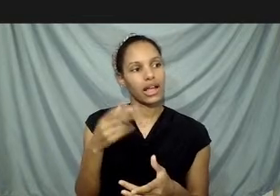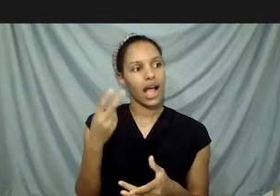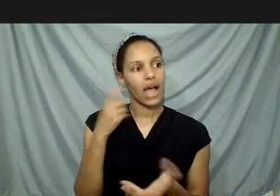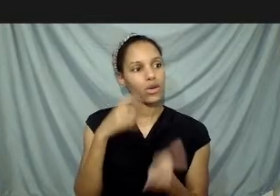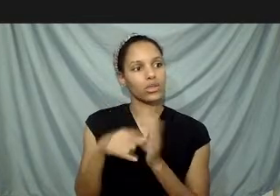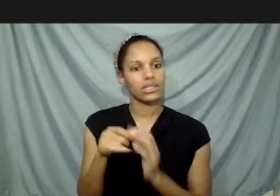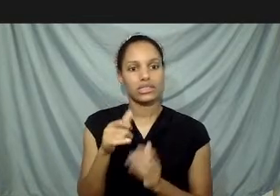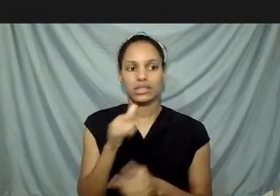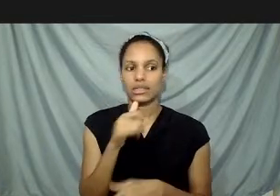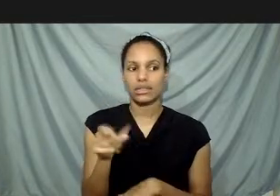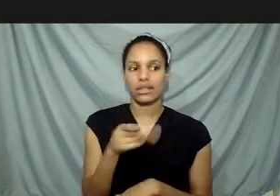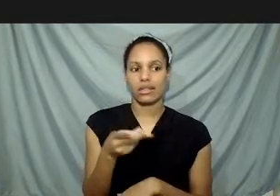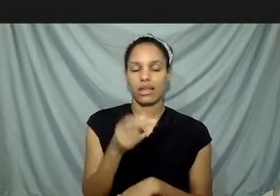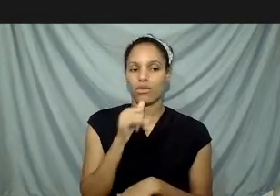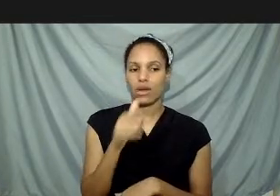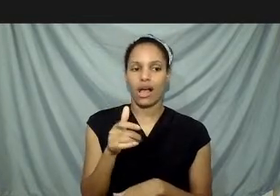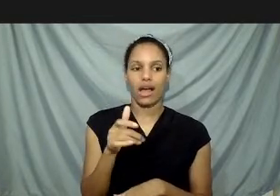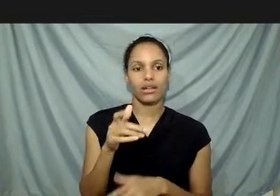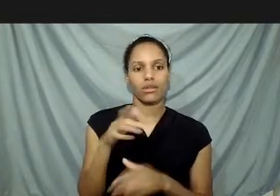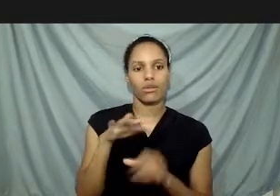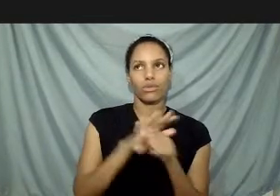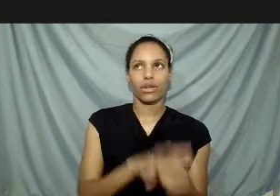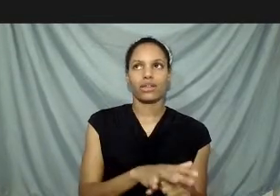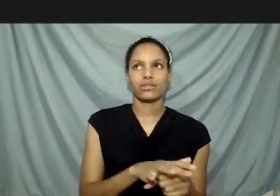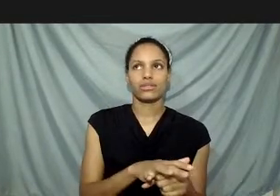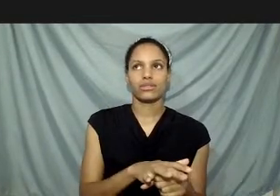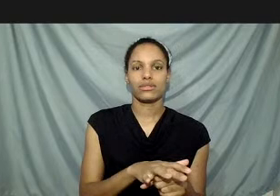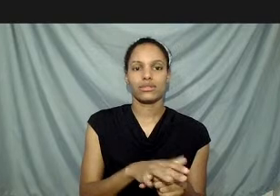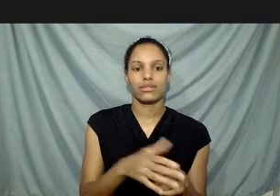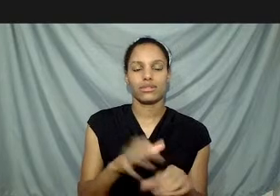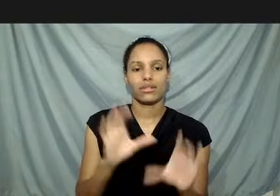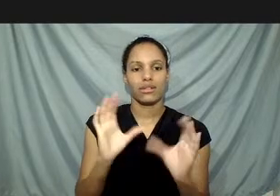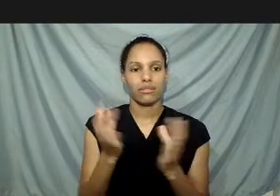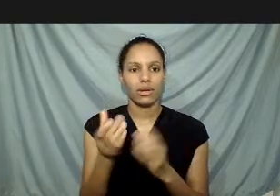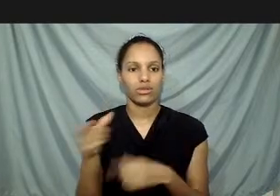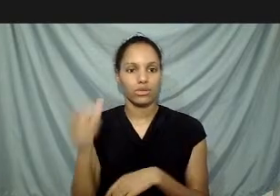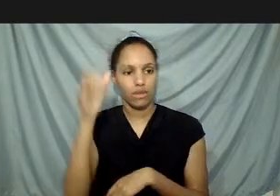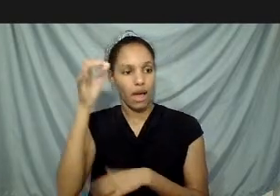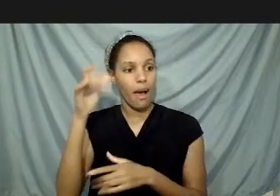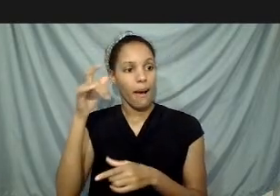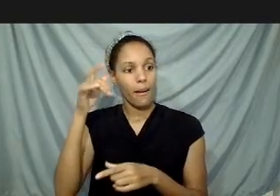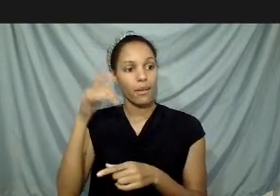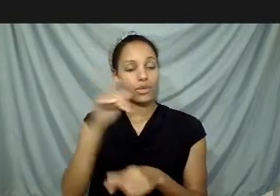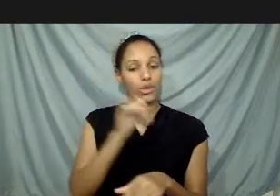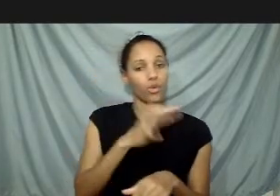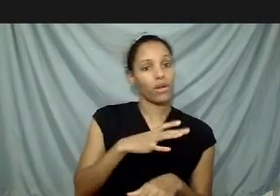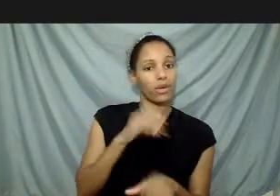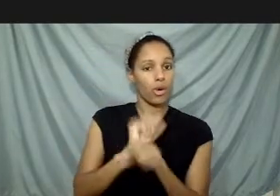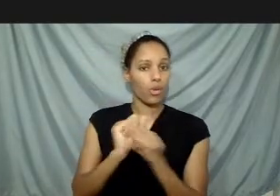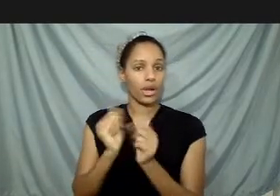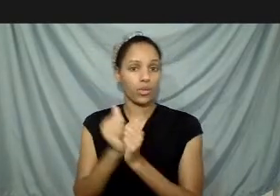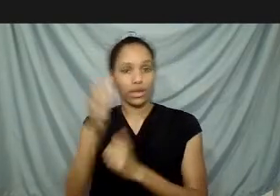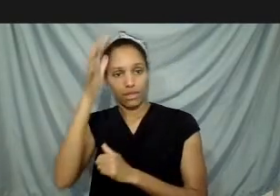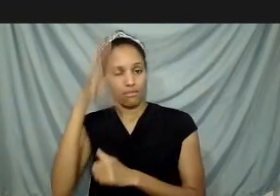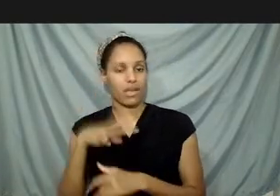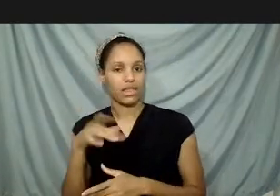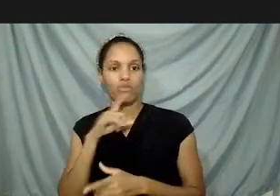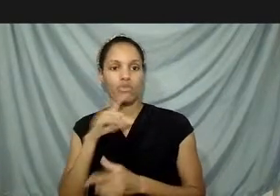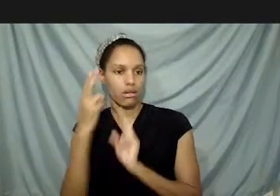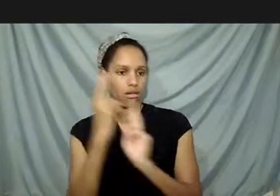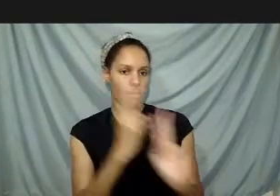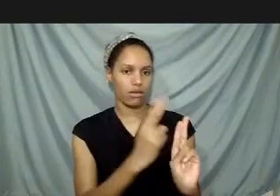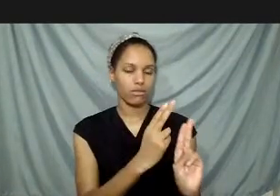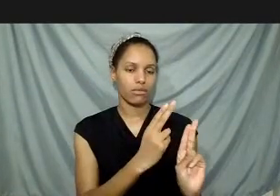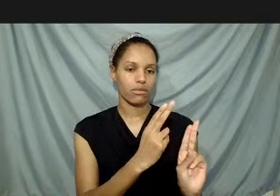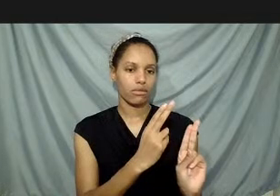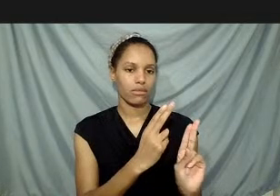where I was exposed to them. And they were working with men that honored them, okay? It wasn't until I